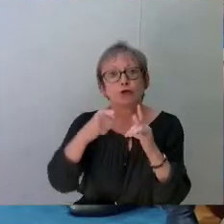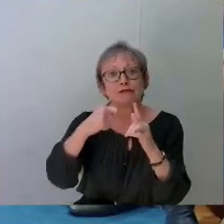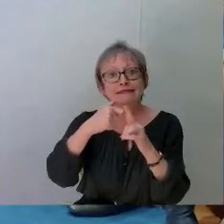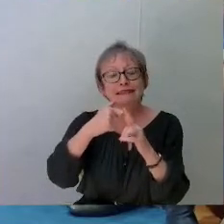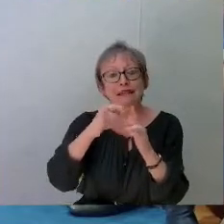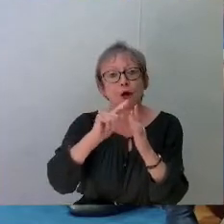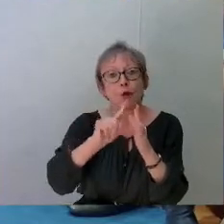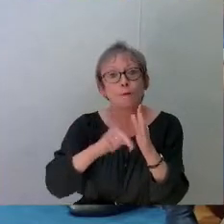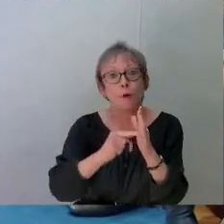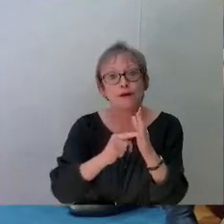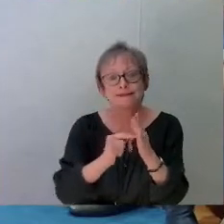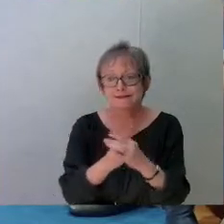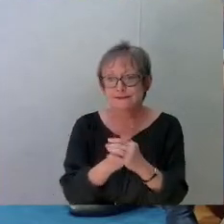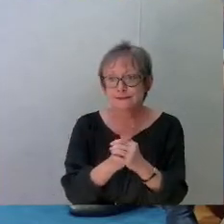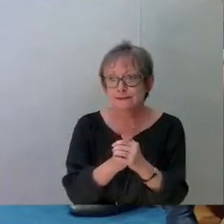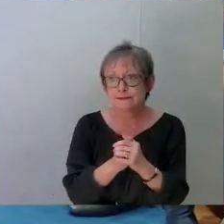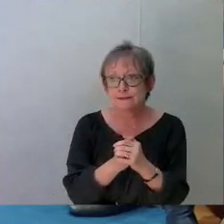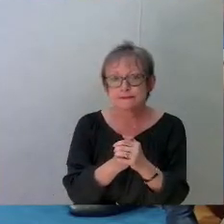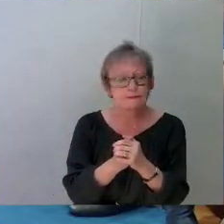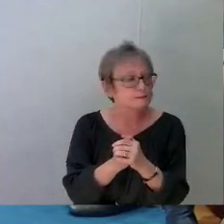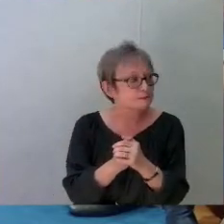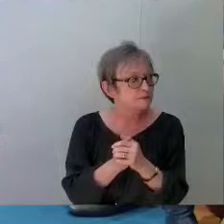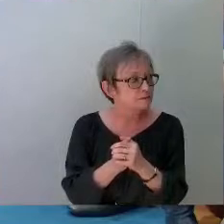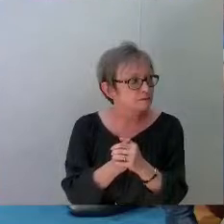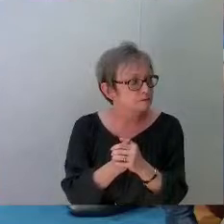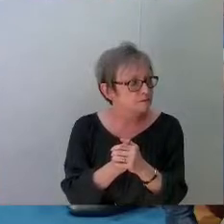Christina Juvonen.